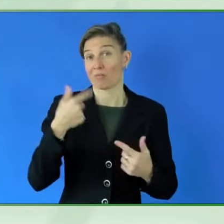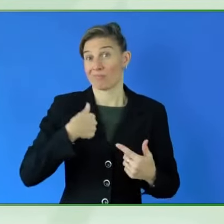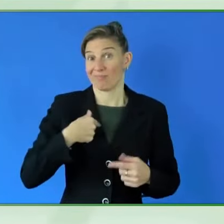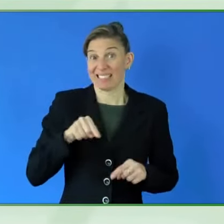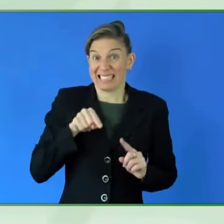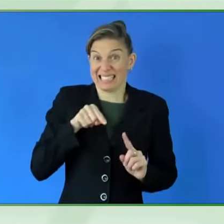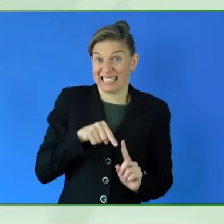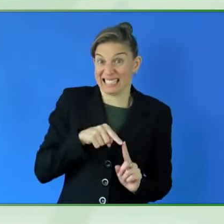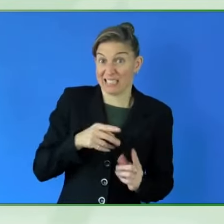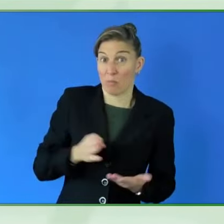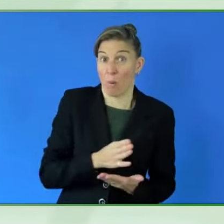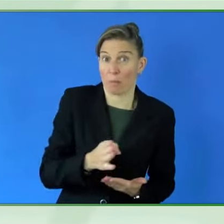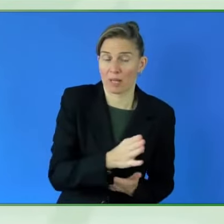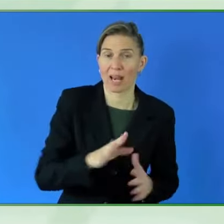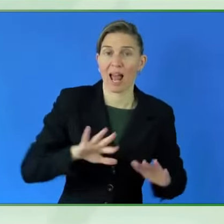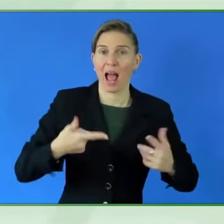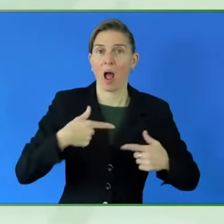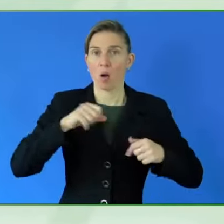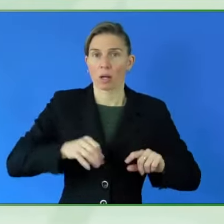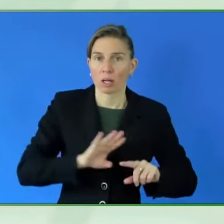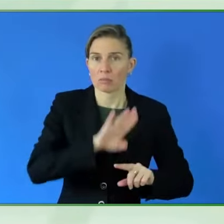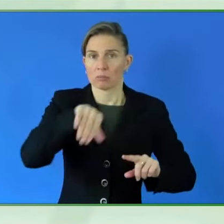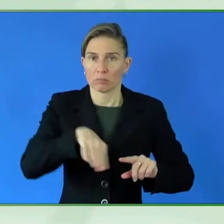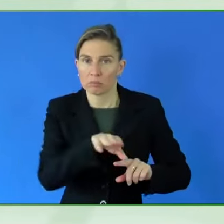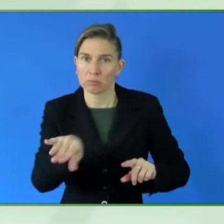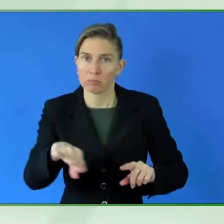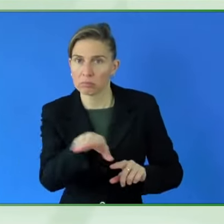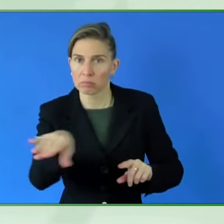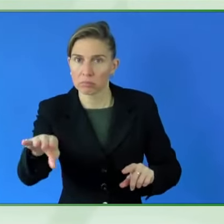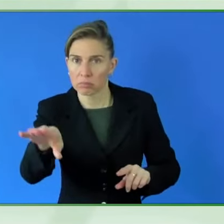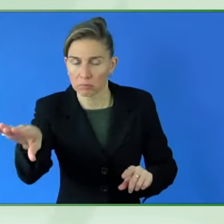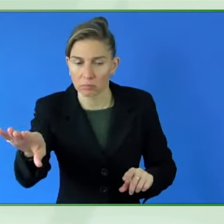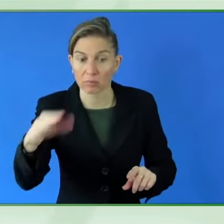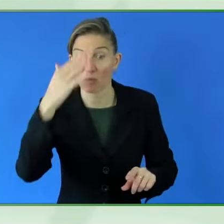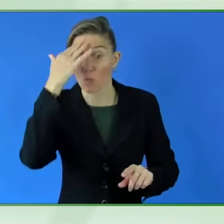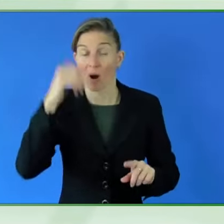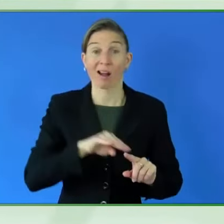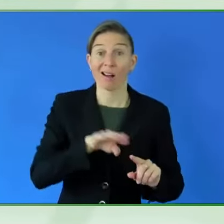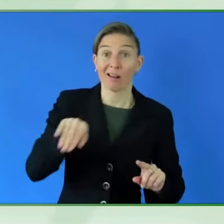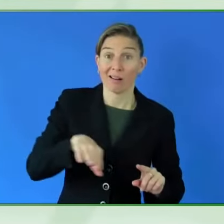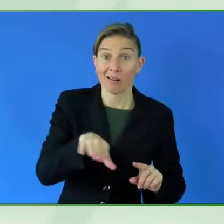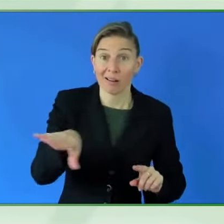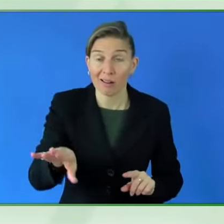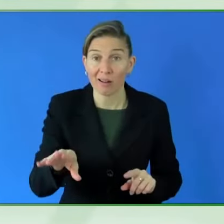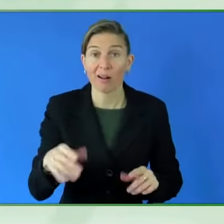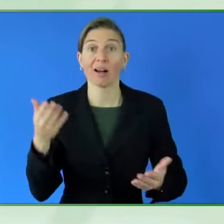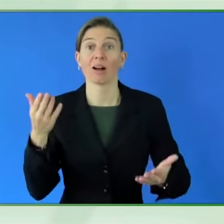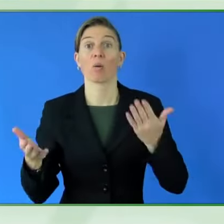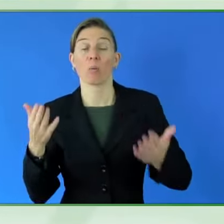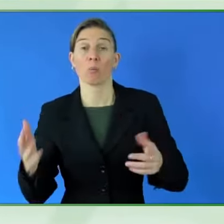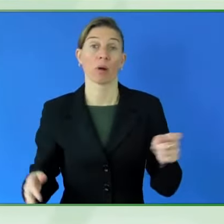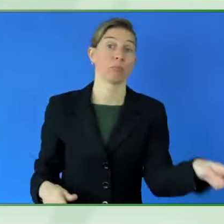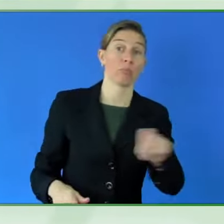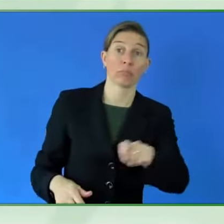this entire environment? And what is the comparative reach for one type of mobility